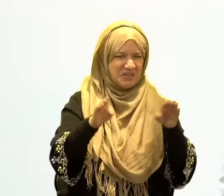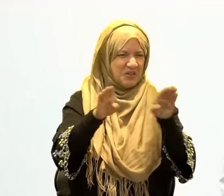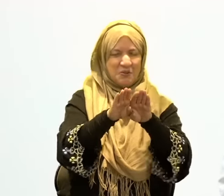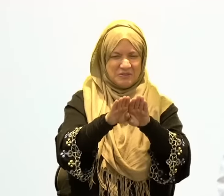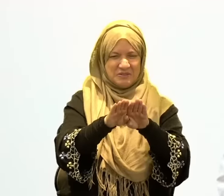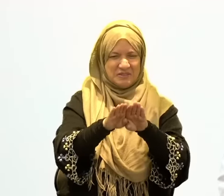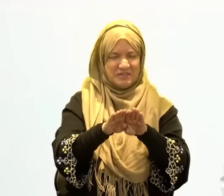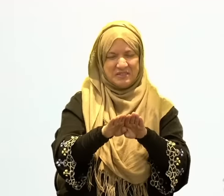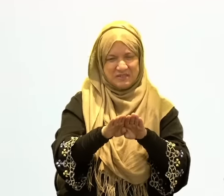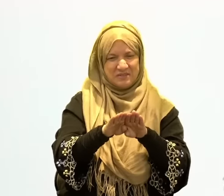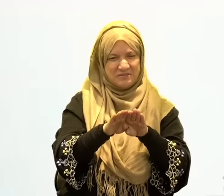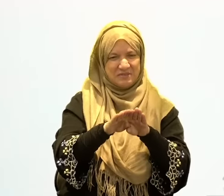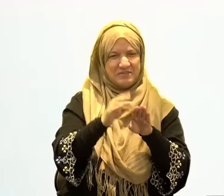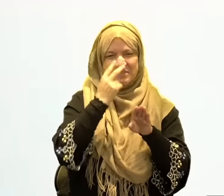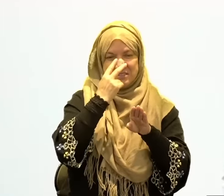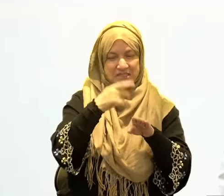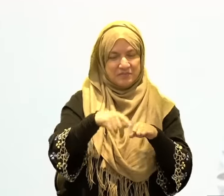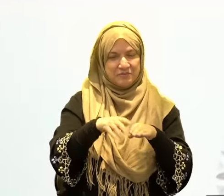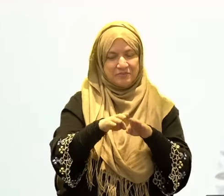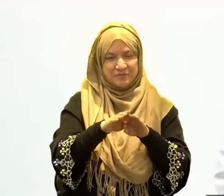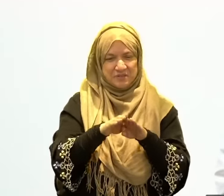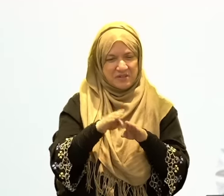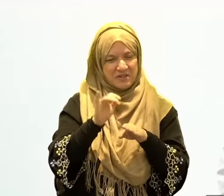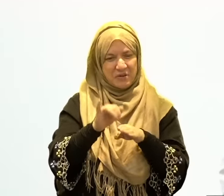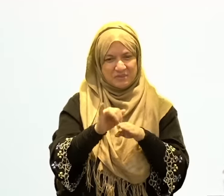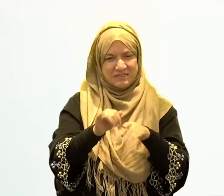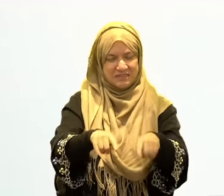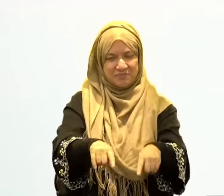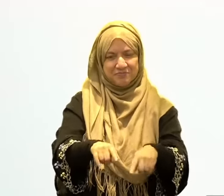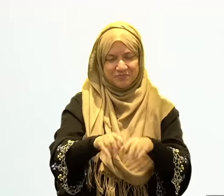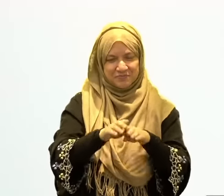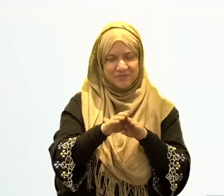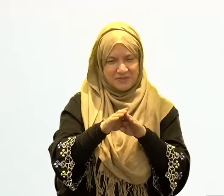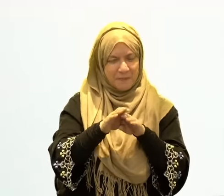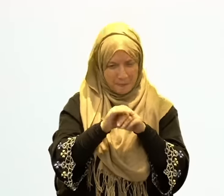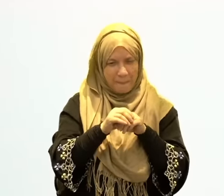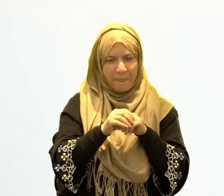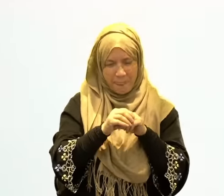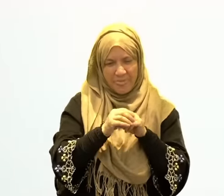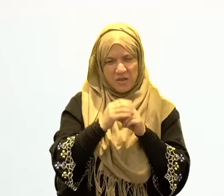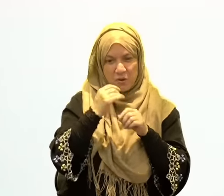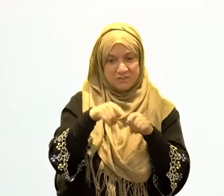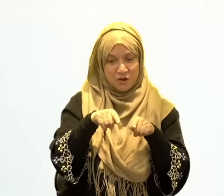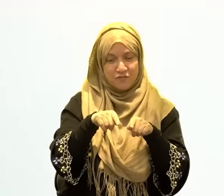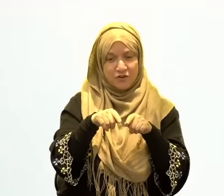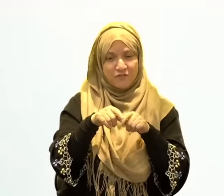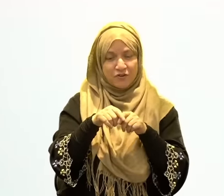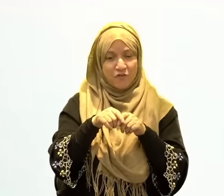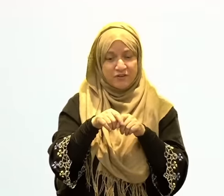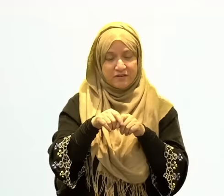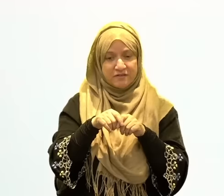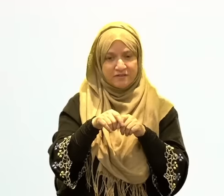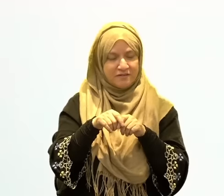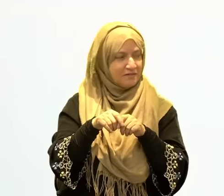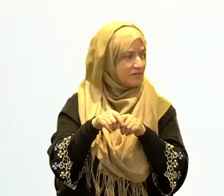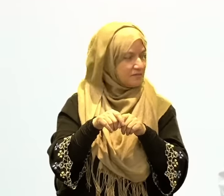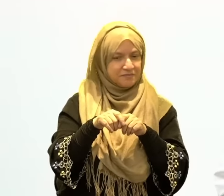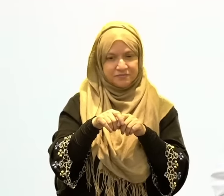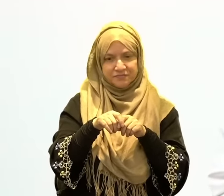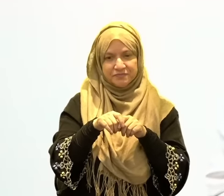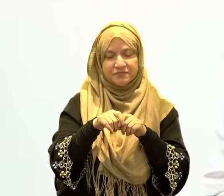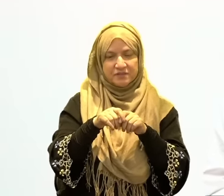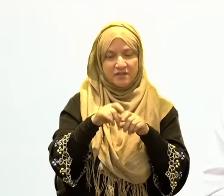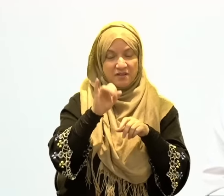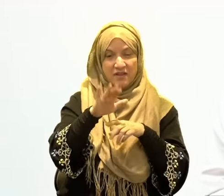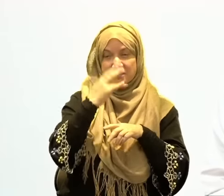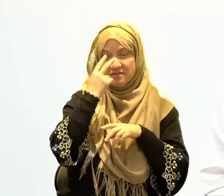him then, but that's not the state of the believer. The state of the believer actually develops a relationship with that sight where it